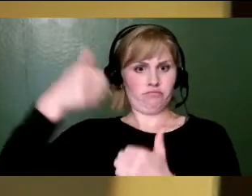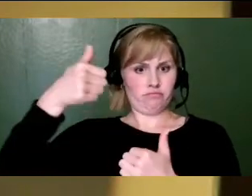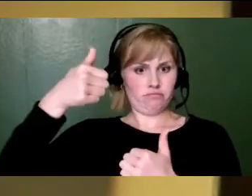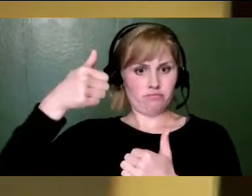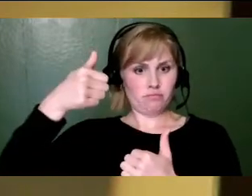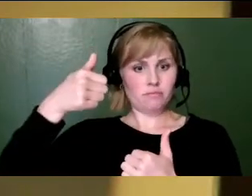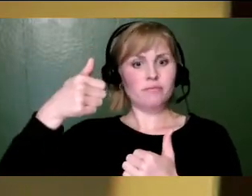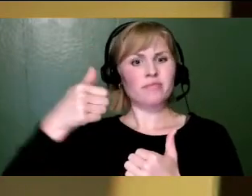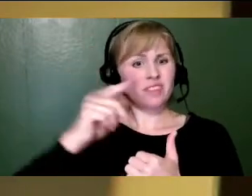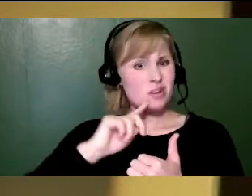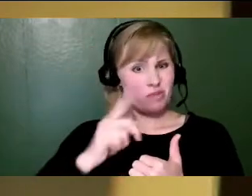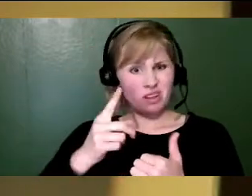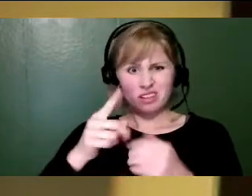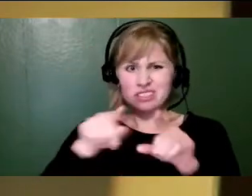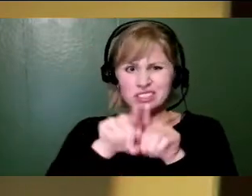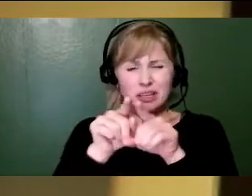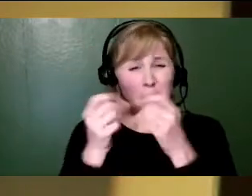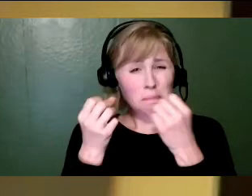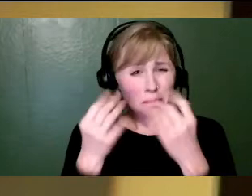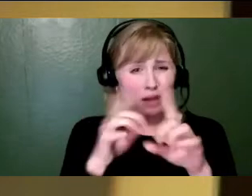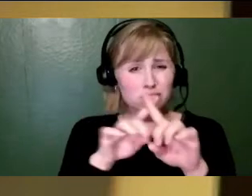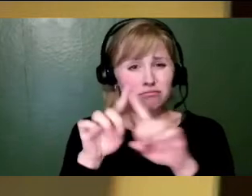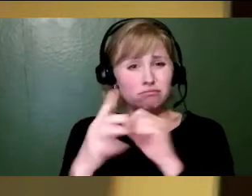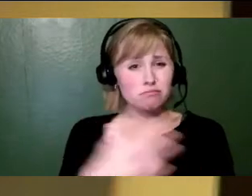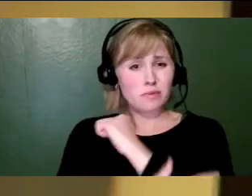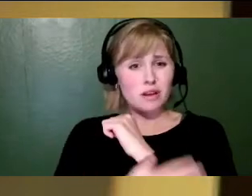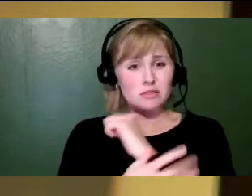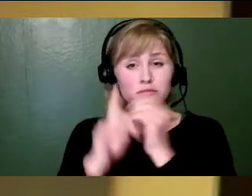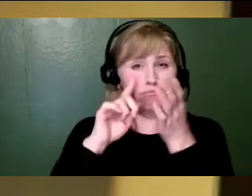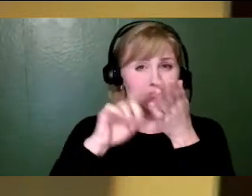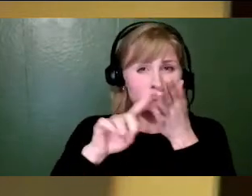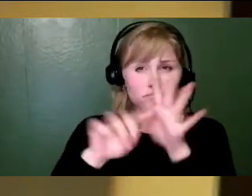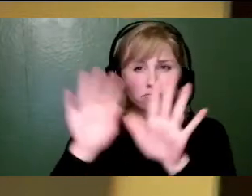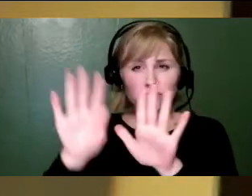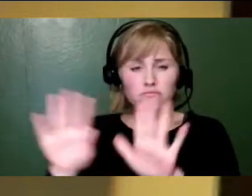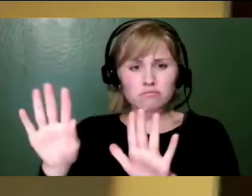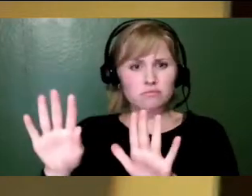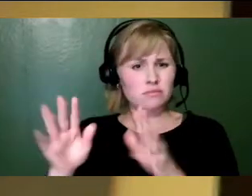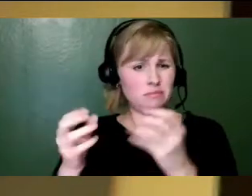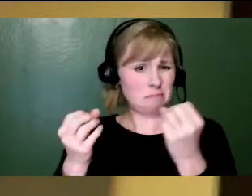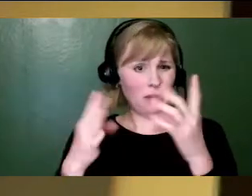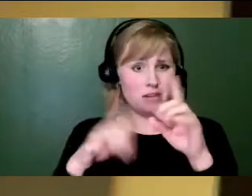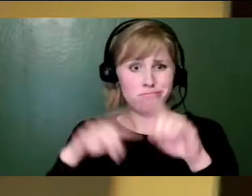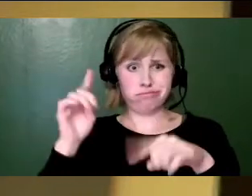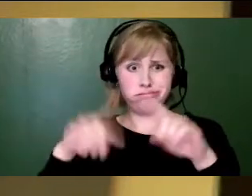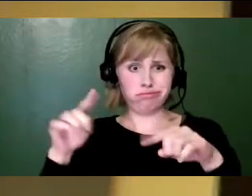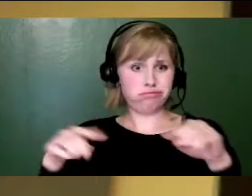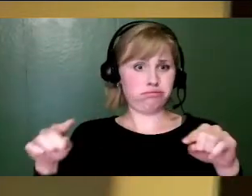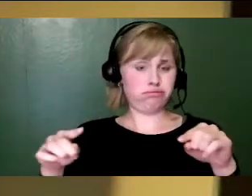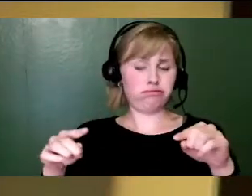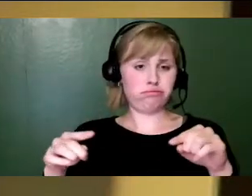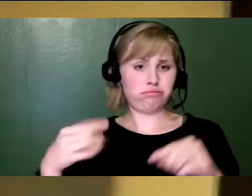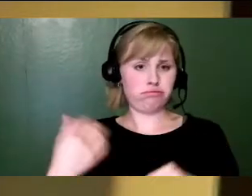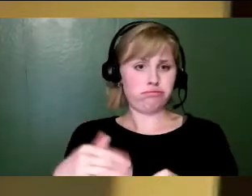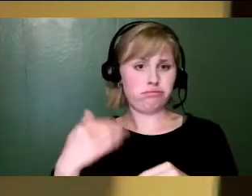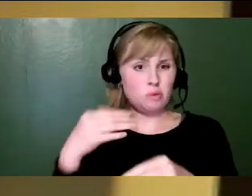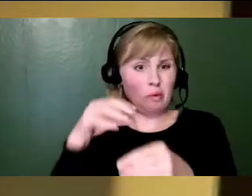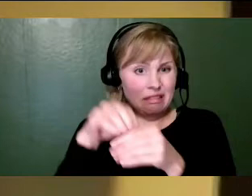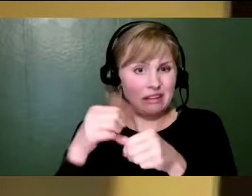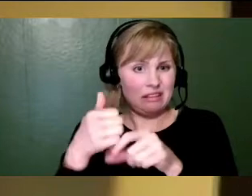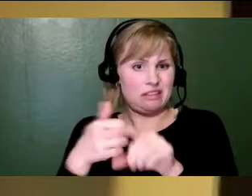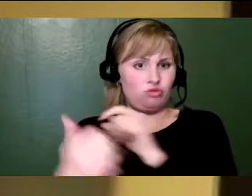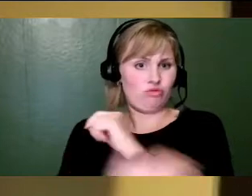far, we found these micro-regional differences in arbitration practice. What's fascinating about these